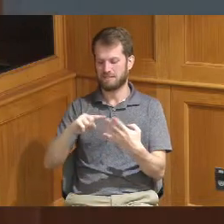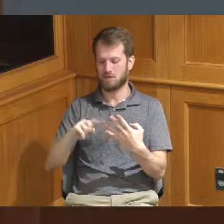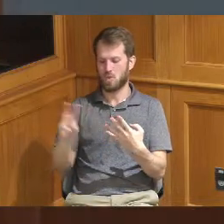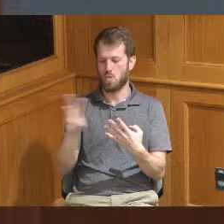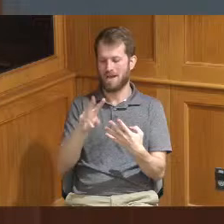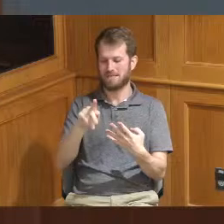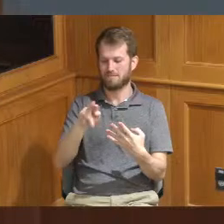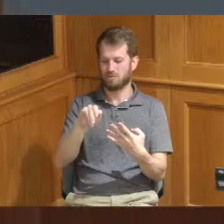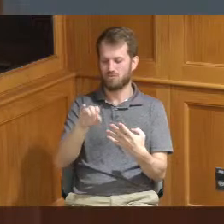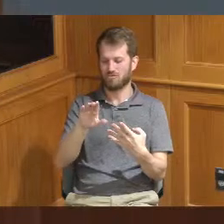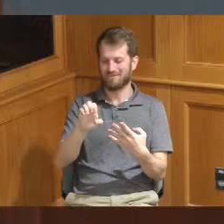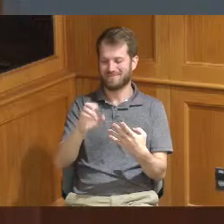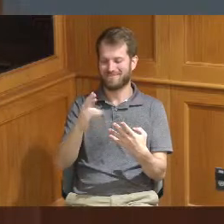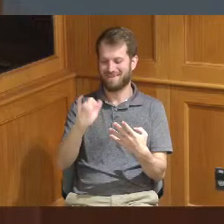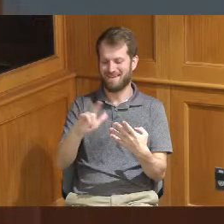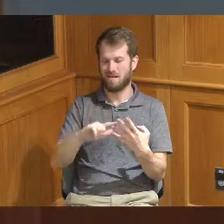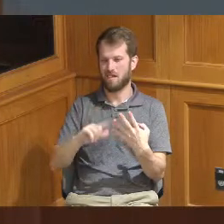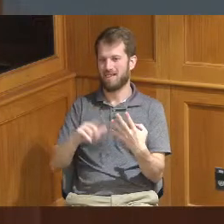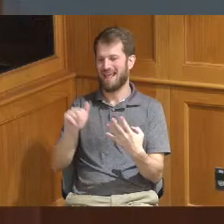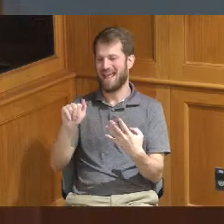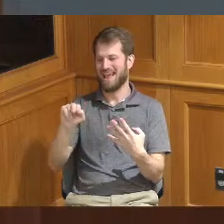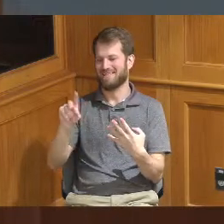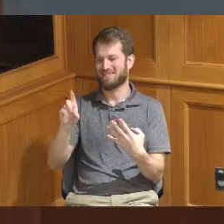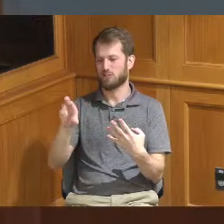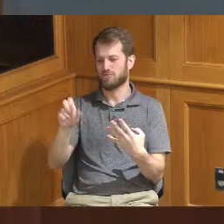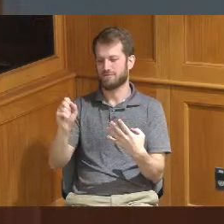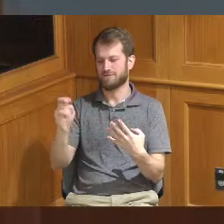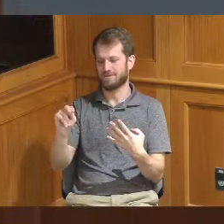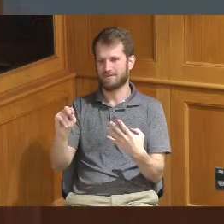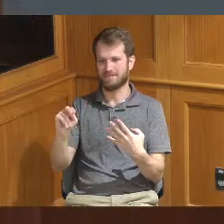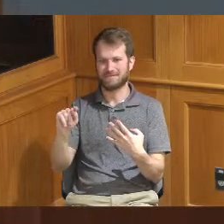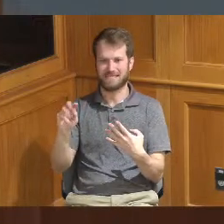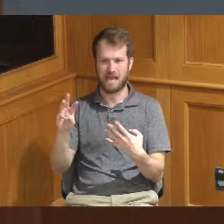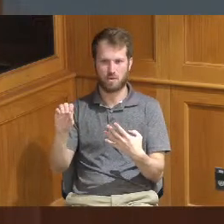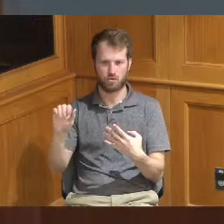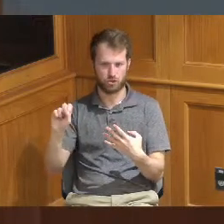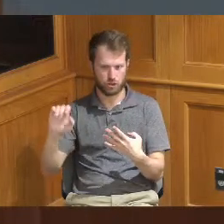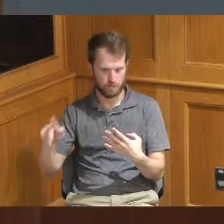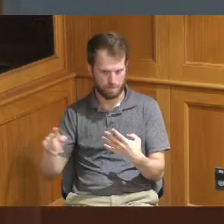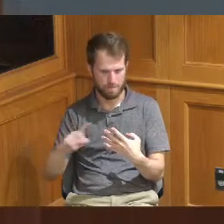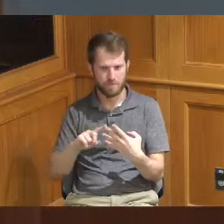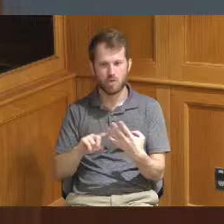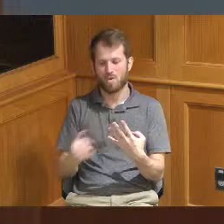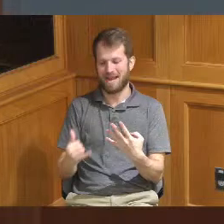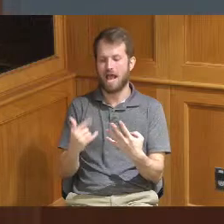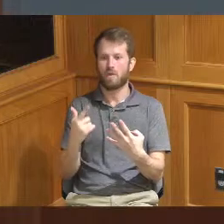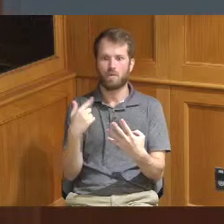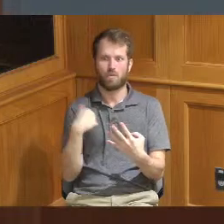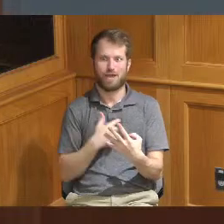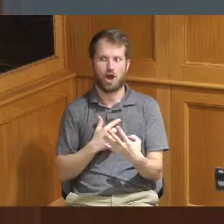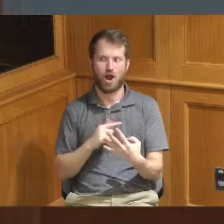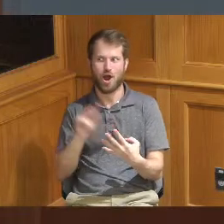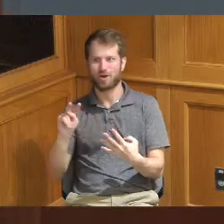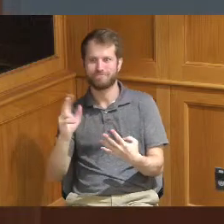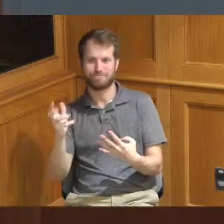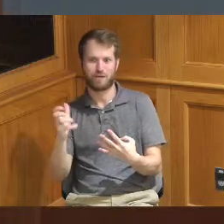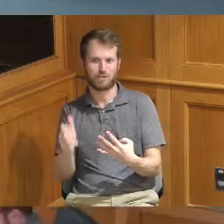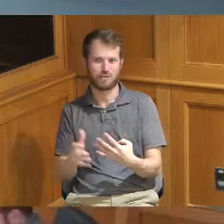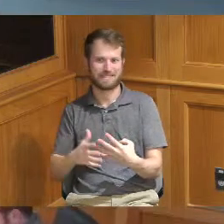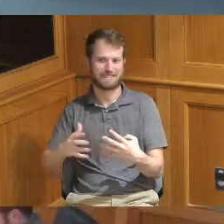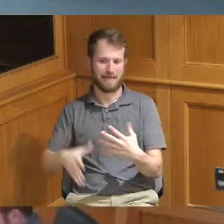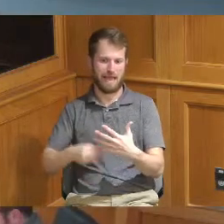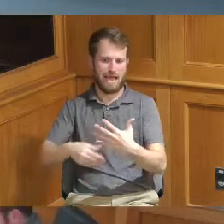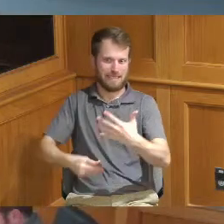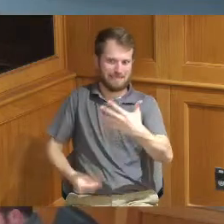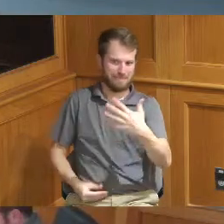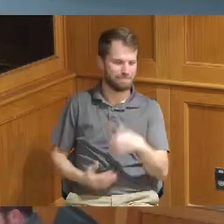Anderson Township. Awesome. So that's where we're located right now, and then we are looking to expand. Okay. Thank you. Vice President